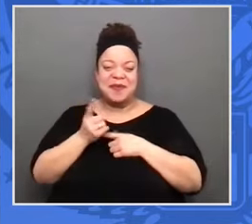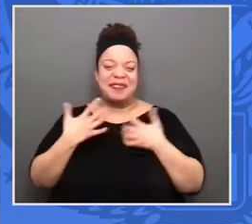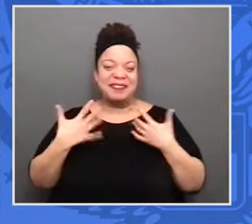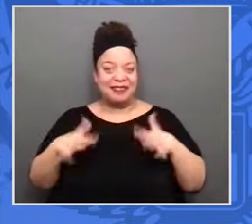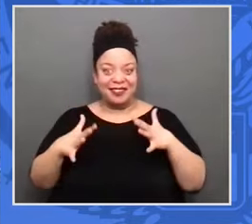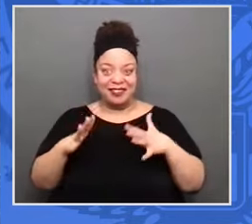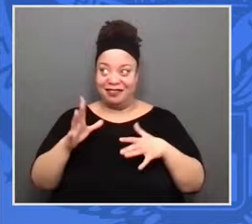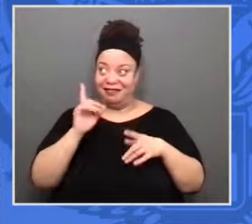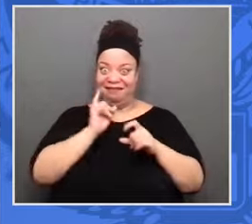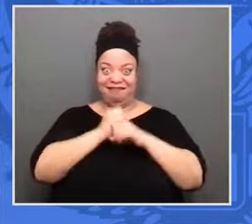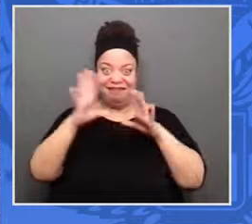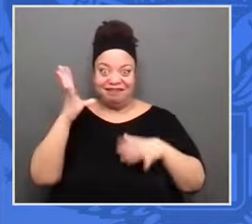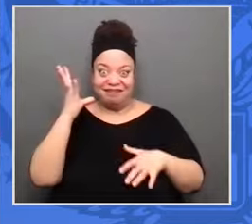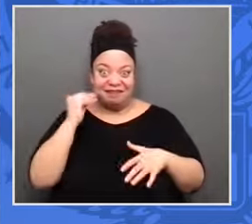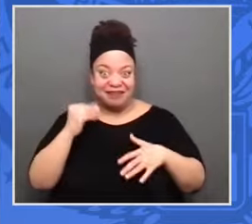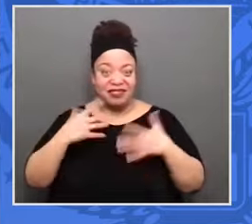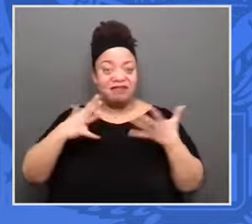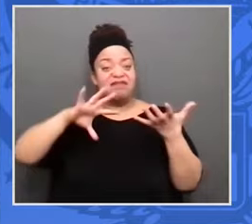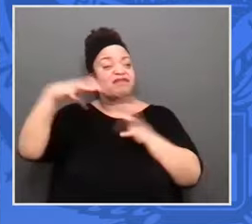forward.